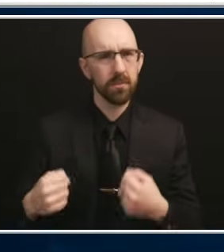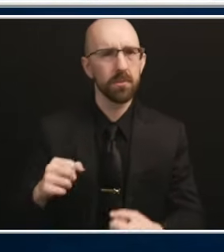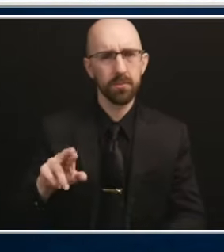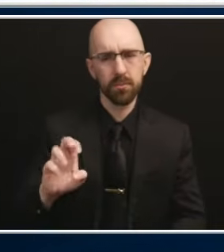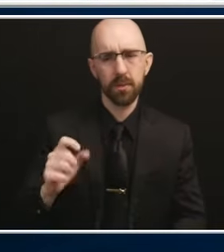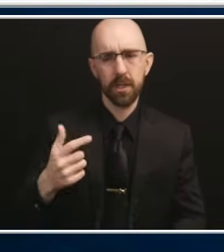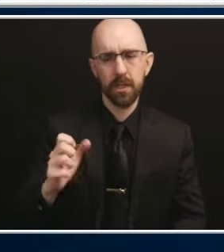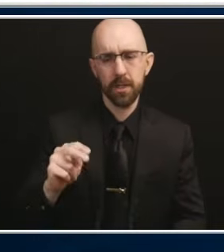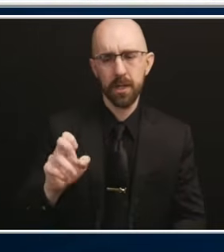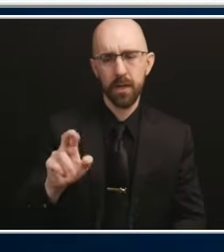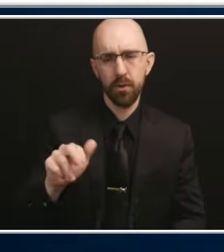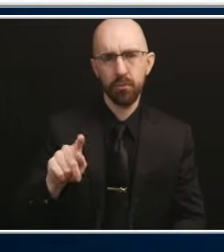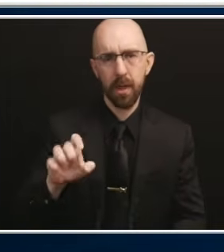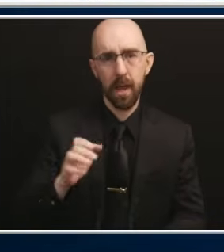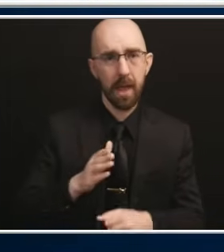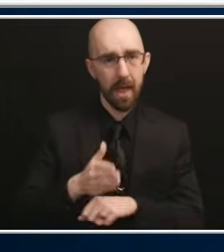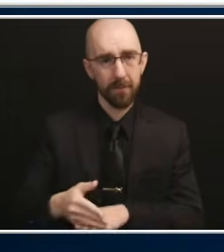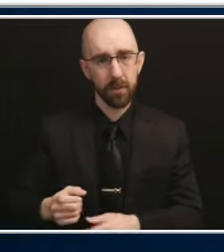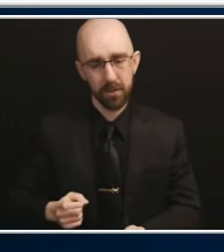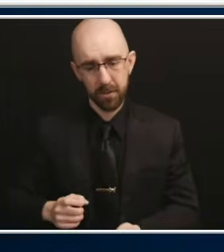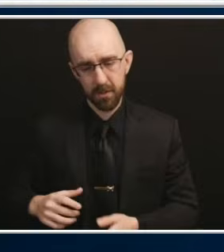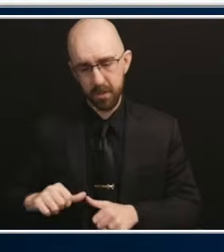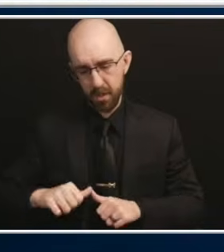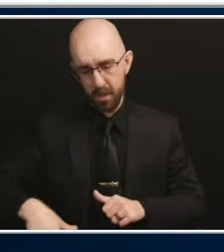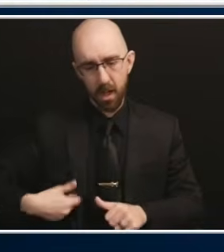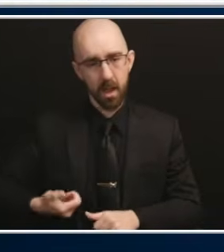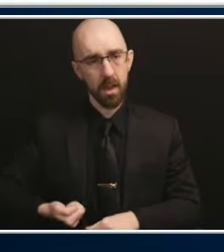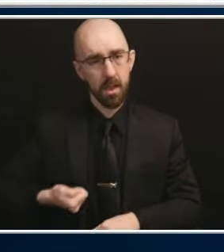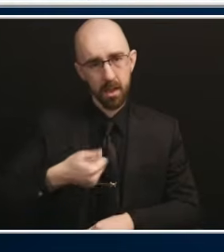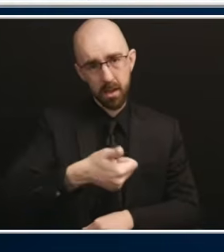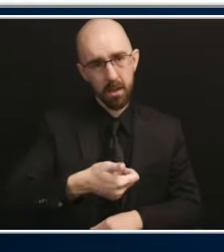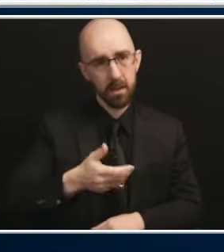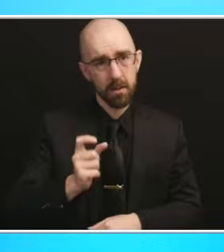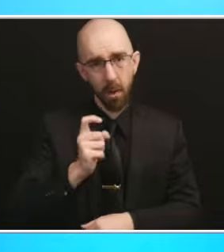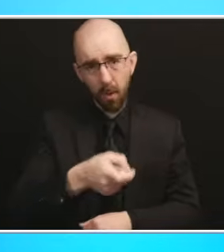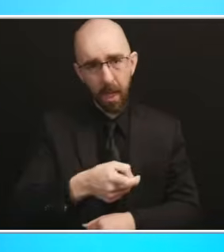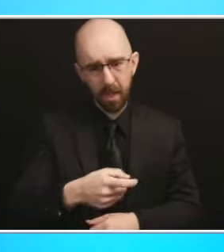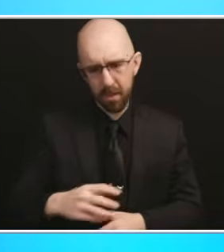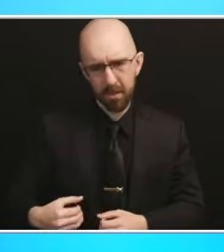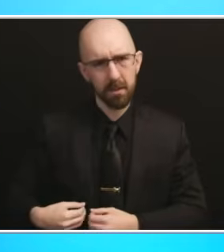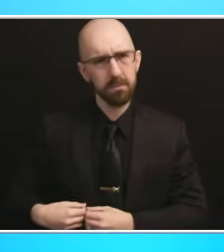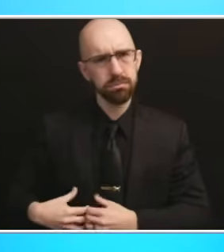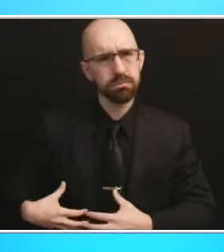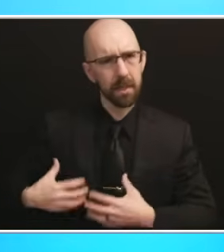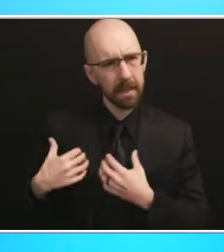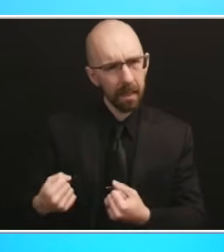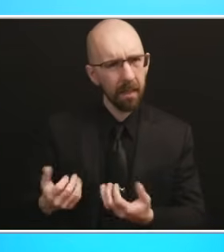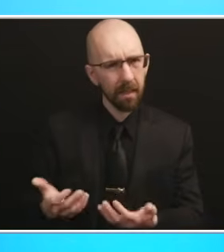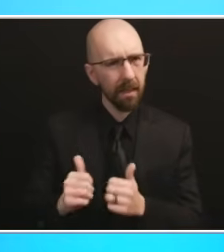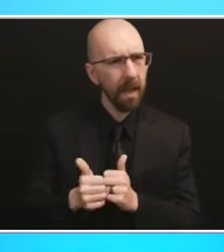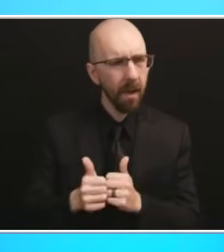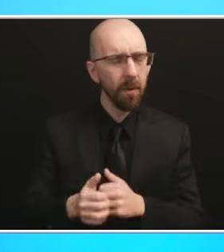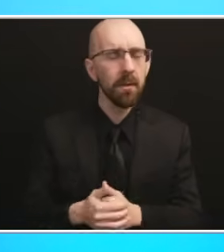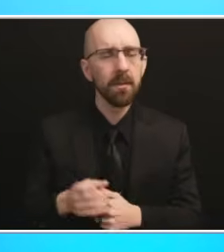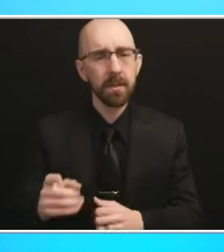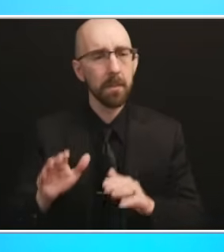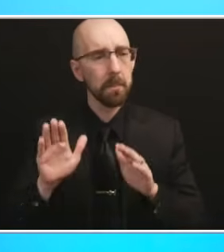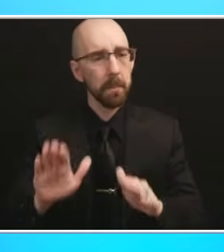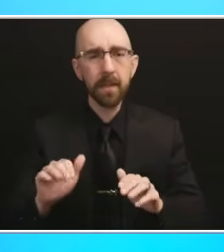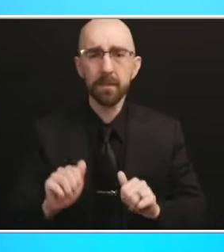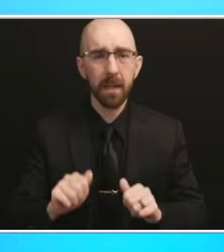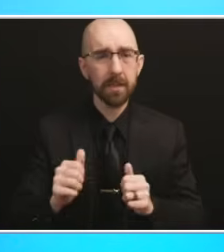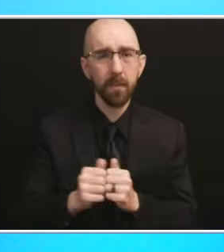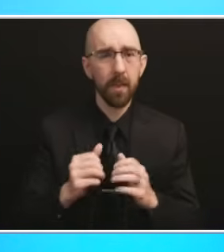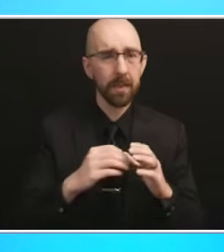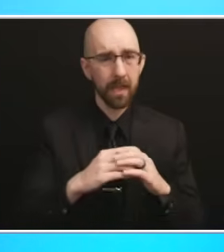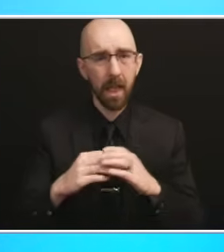part of their liver? Do you want to take that, Dr. Taylor? Sure. So the liver has an amazing capacity of their cells to regenerate,